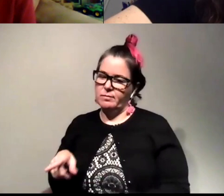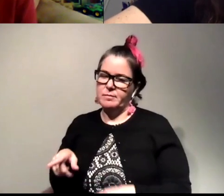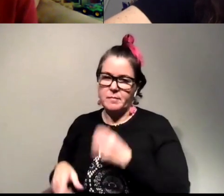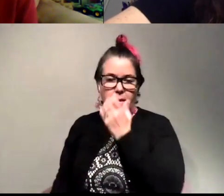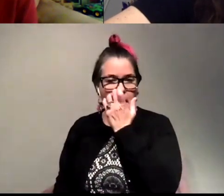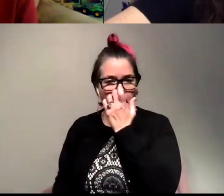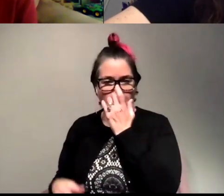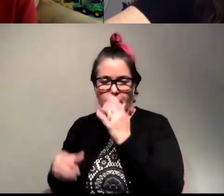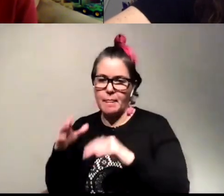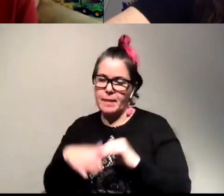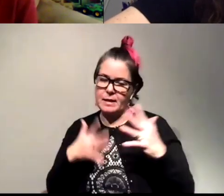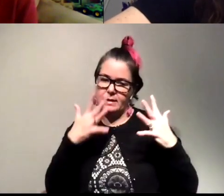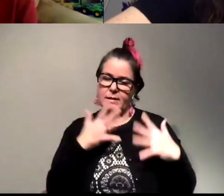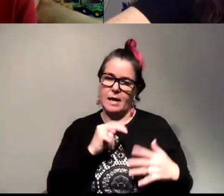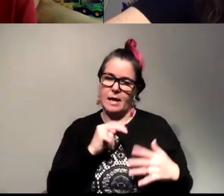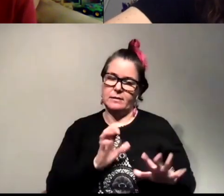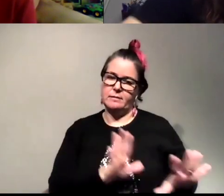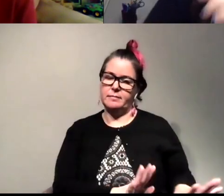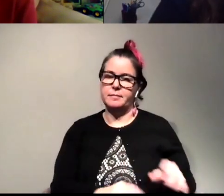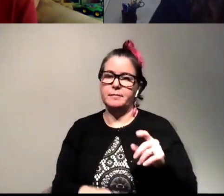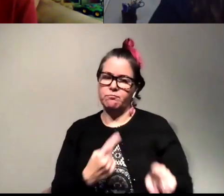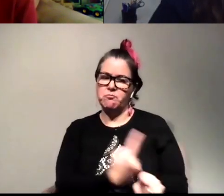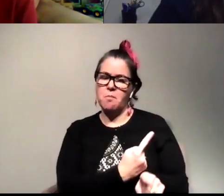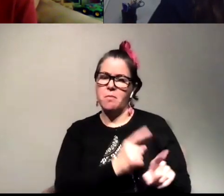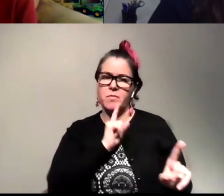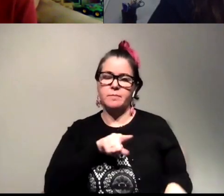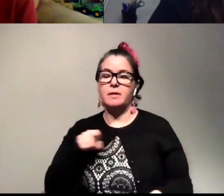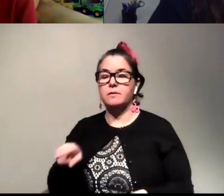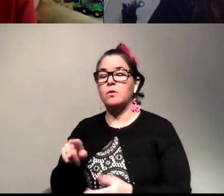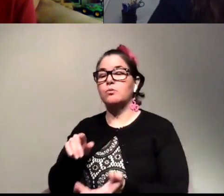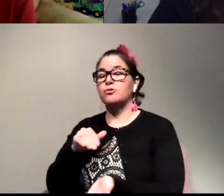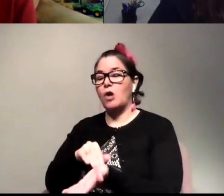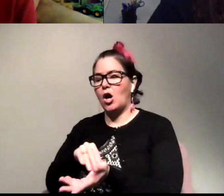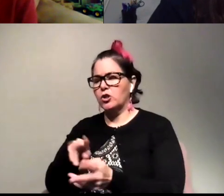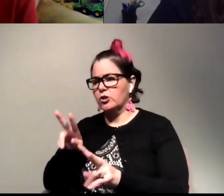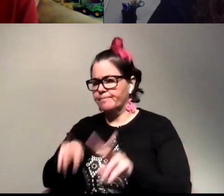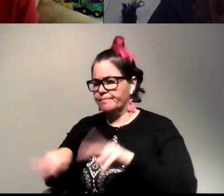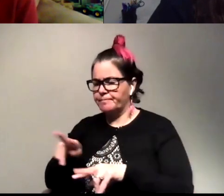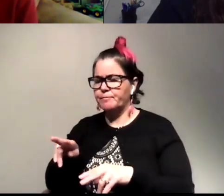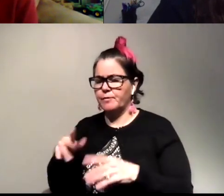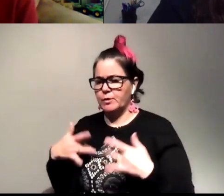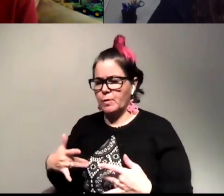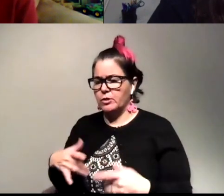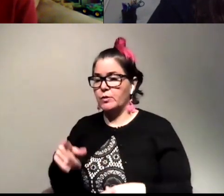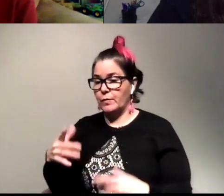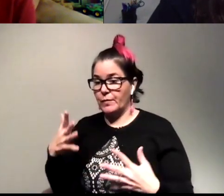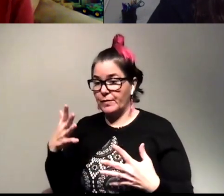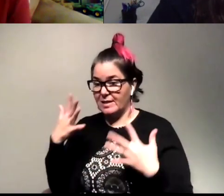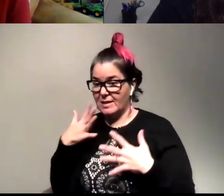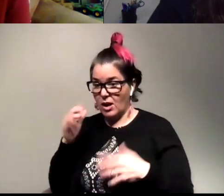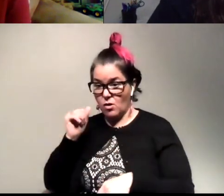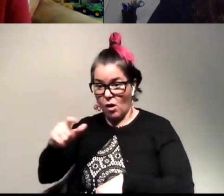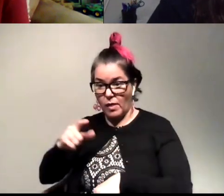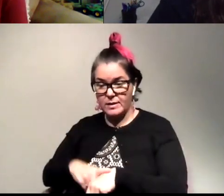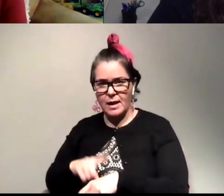than sadness. So, the things that doctors look for is, are you feeling sad all the time when there